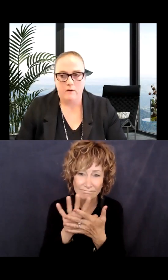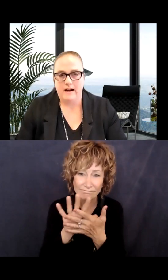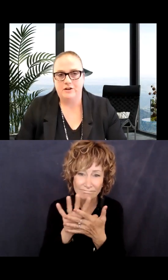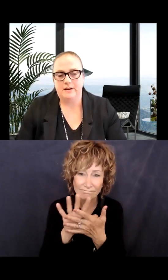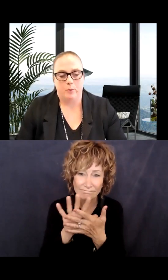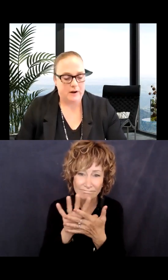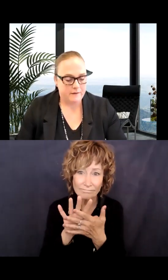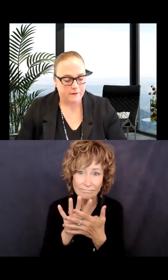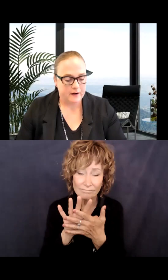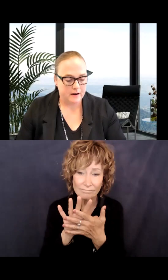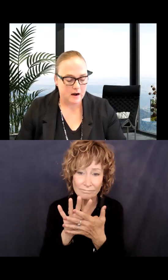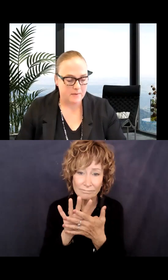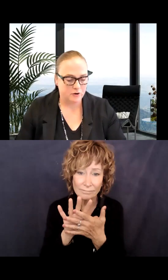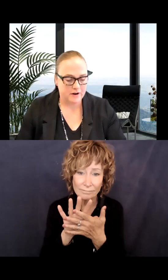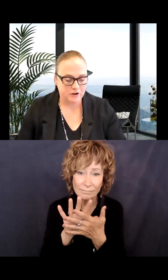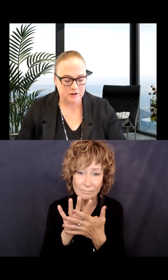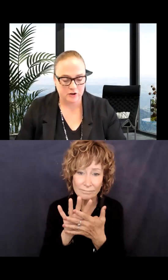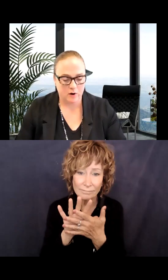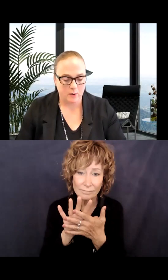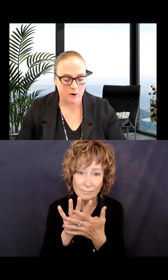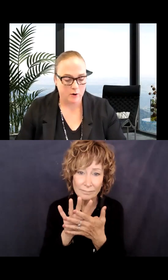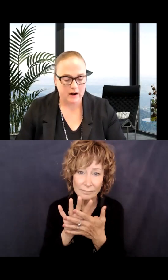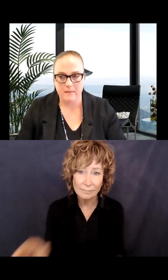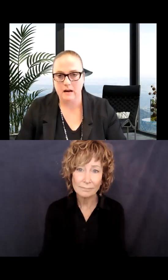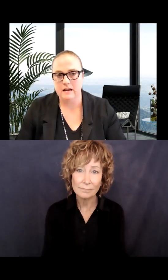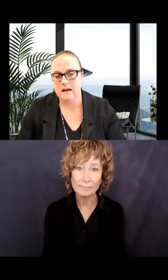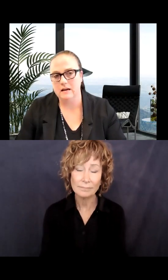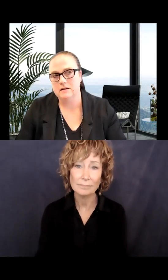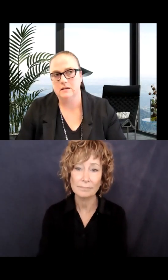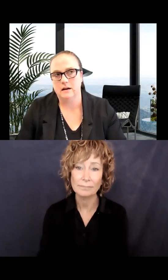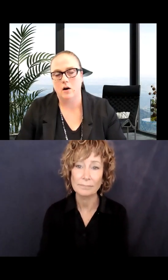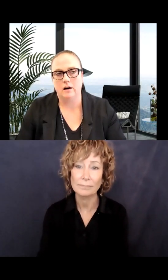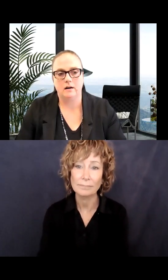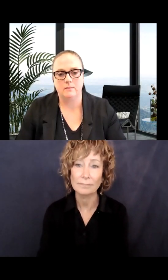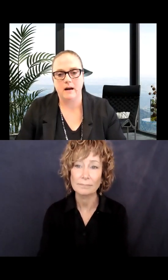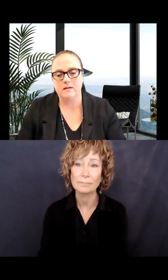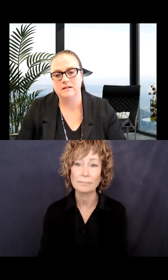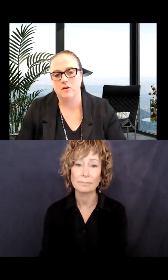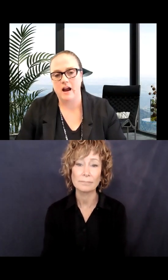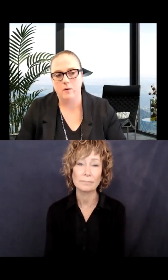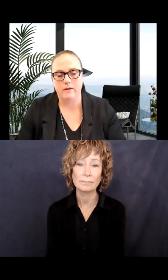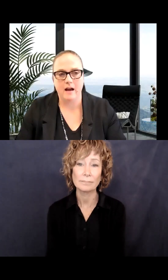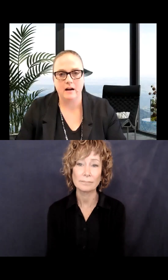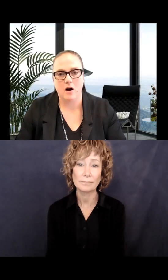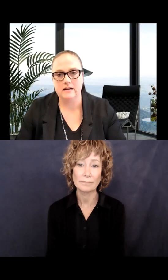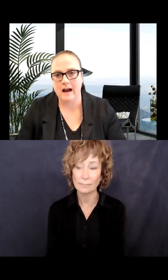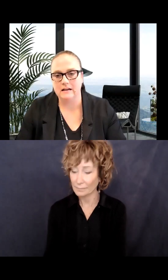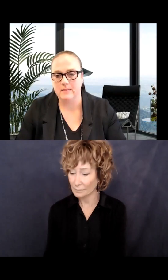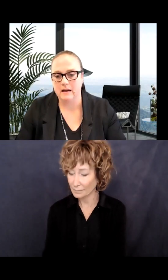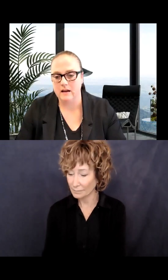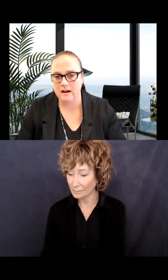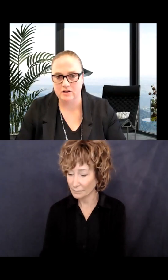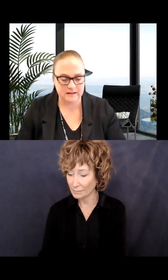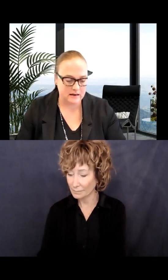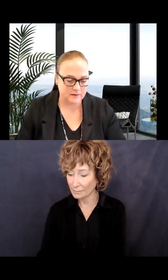So I'll provide just a brief introduction to our program, and at the end, this slide with how to